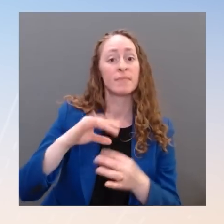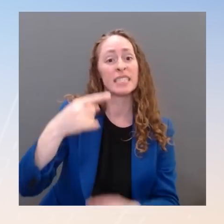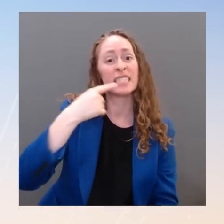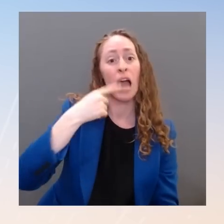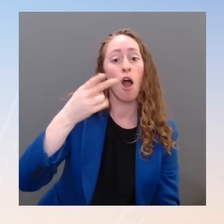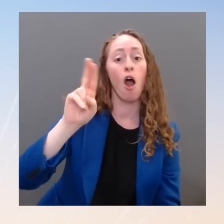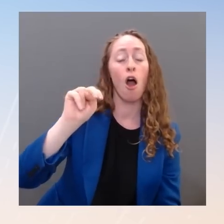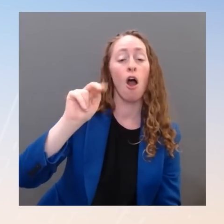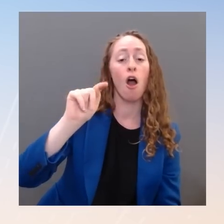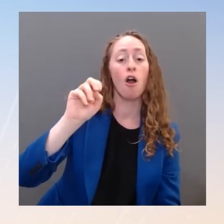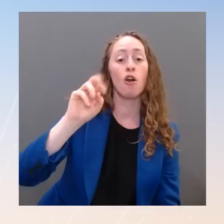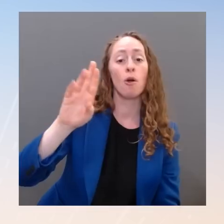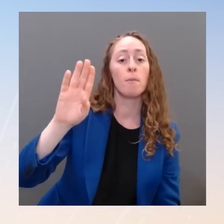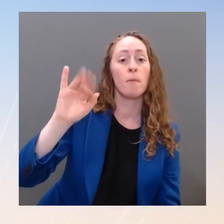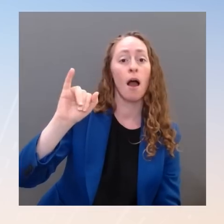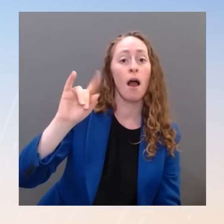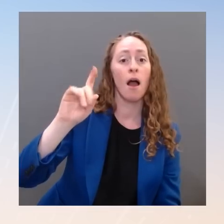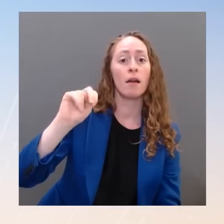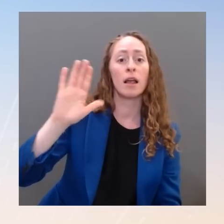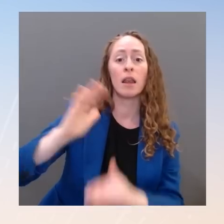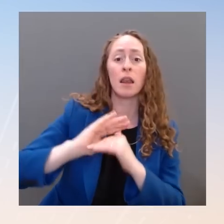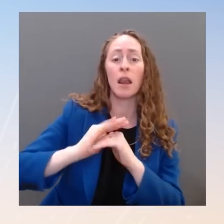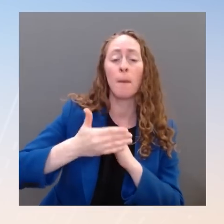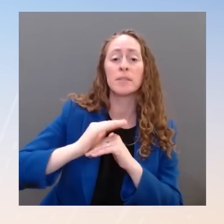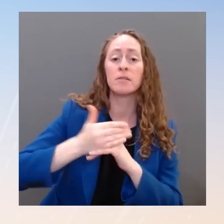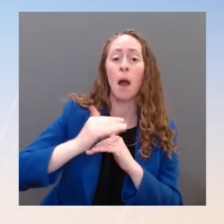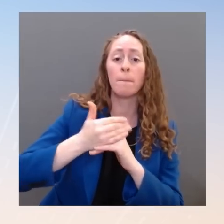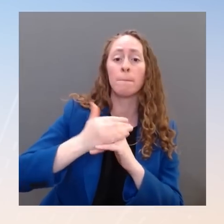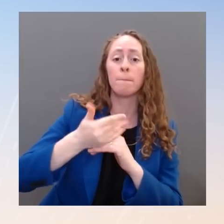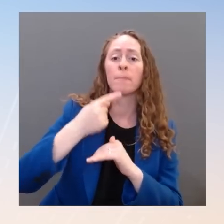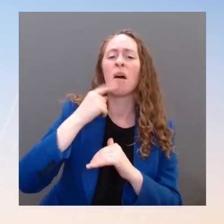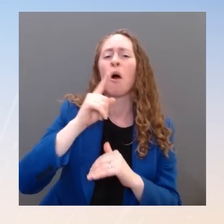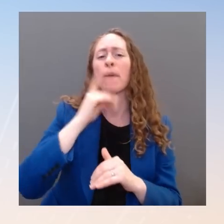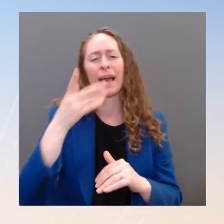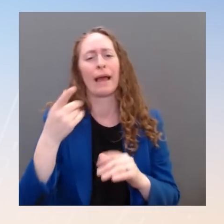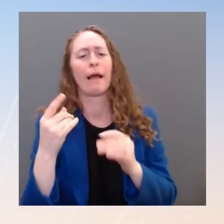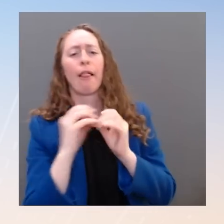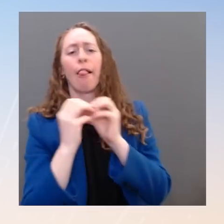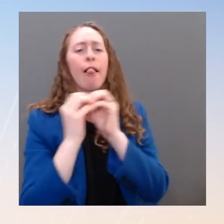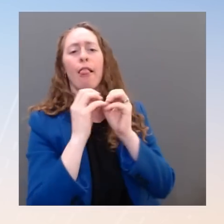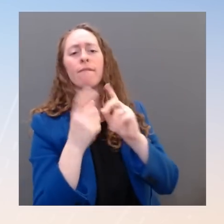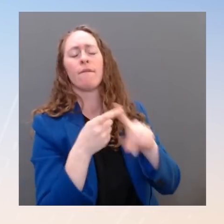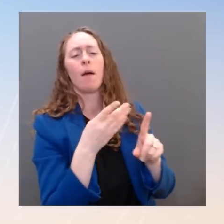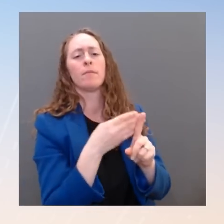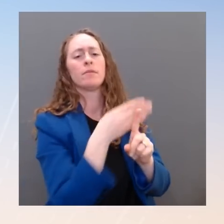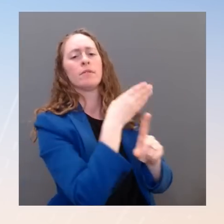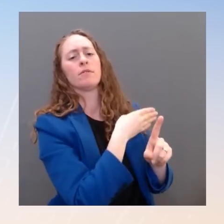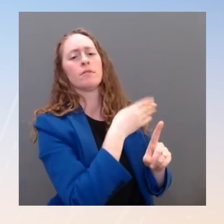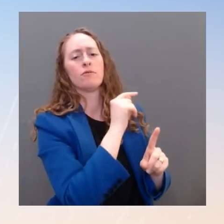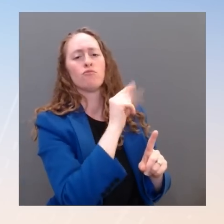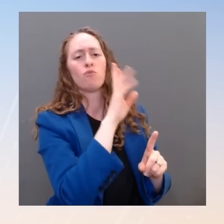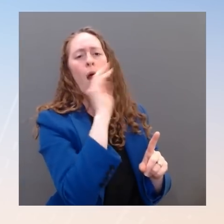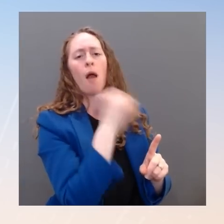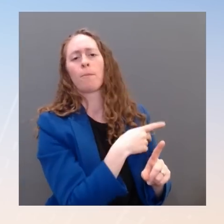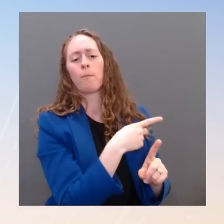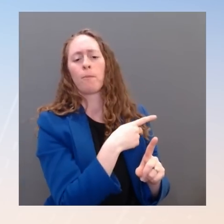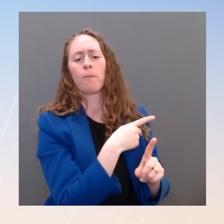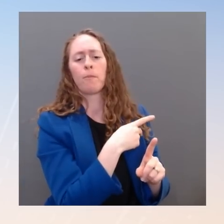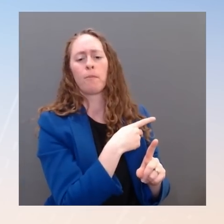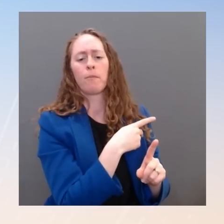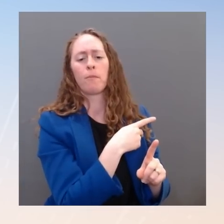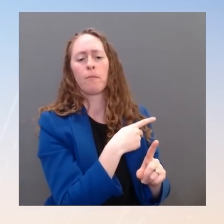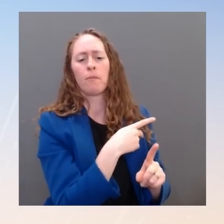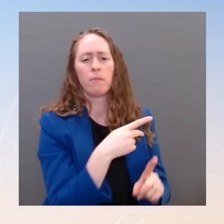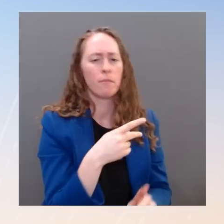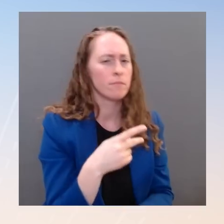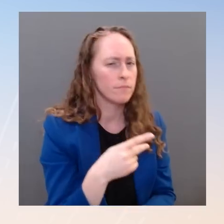or validity of reporting surrounding that. How can you assuage concerns of people who are looking